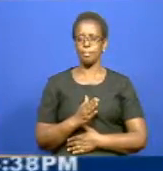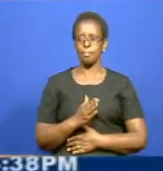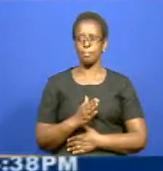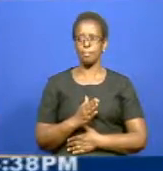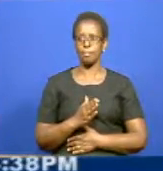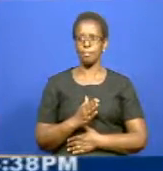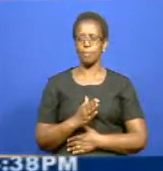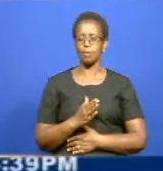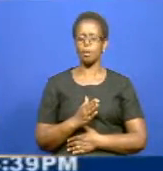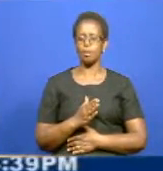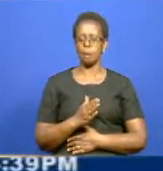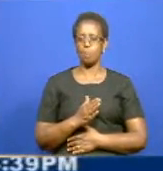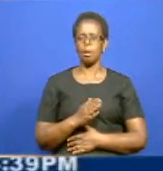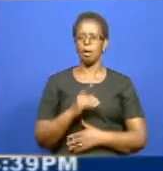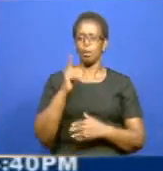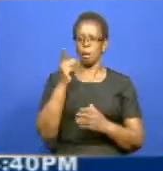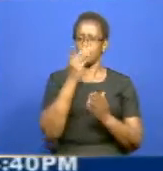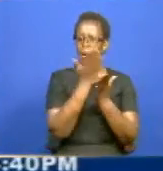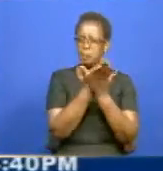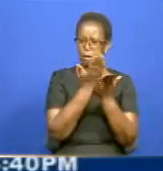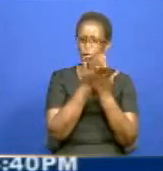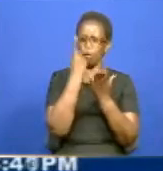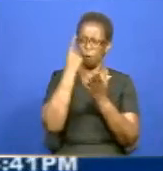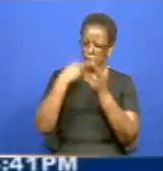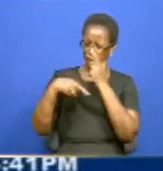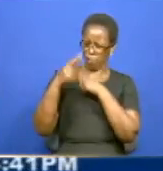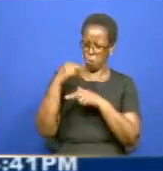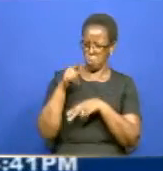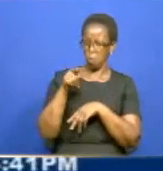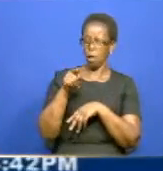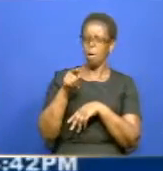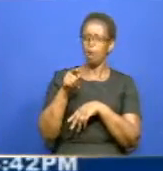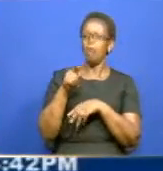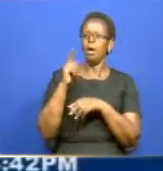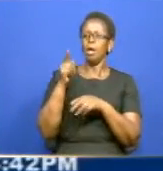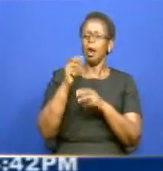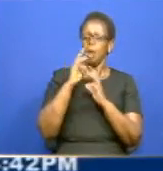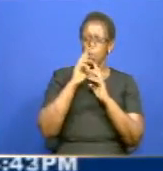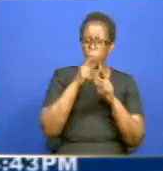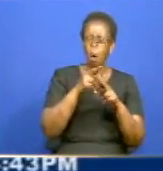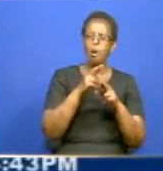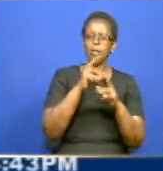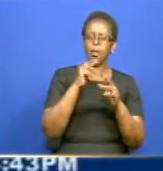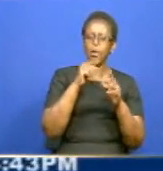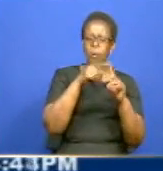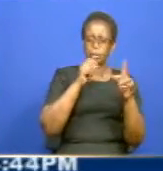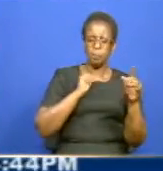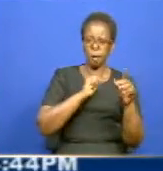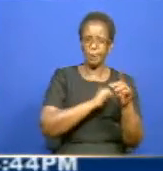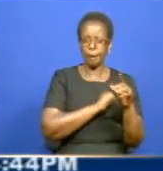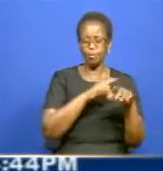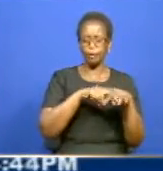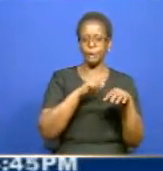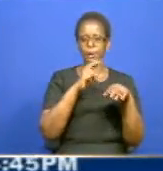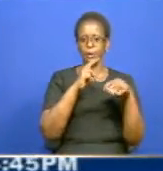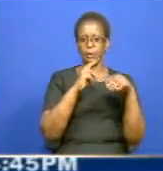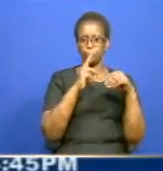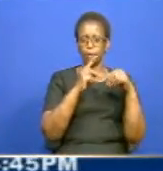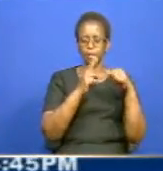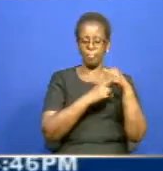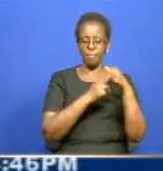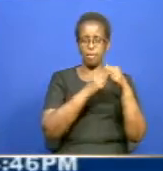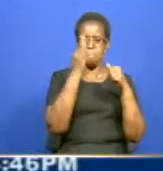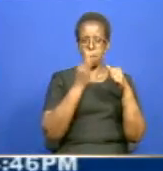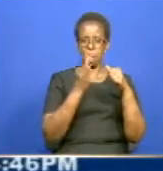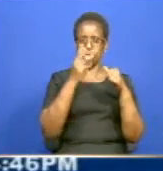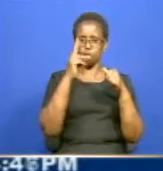petition on the review of basic education curriculum framework was reported to the Senate on 27 March 2019.